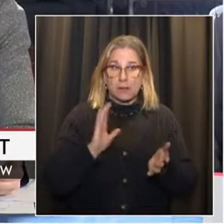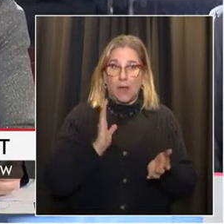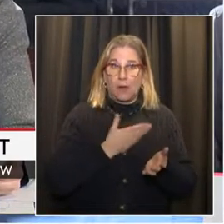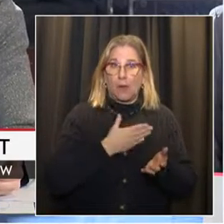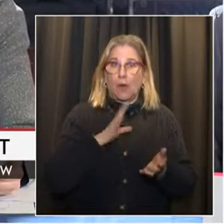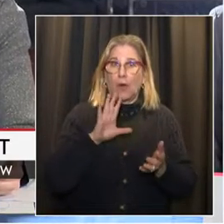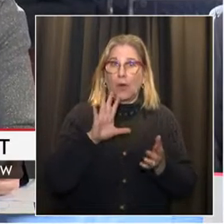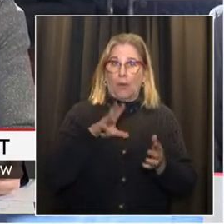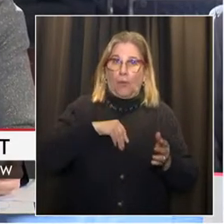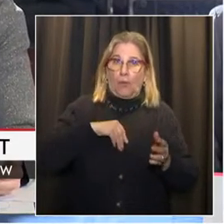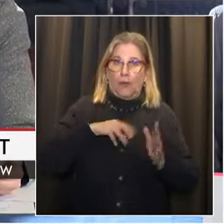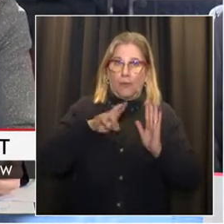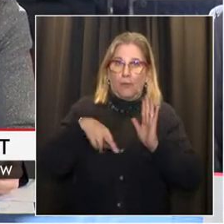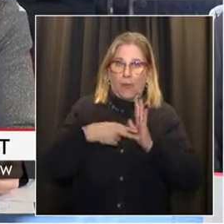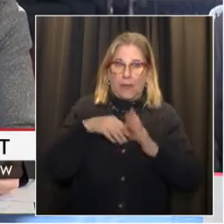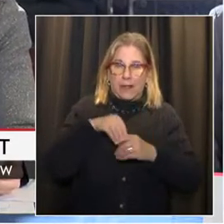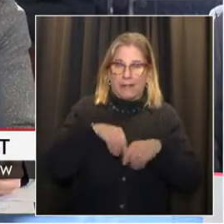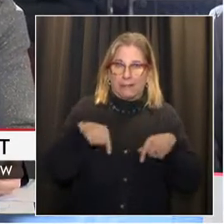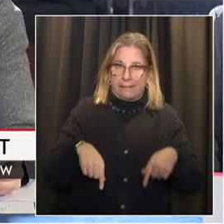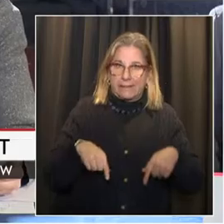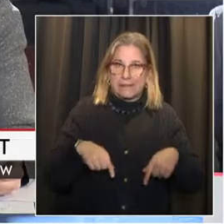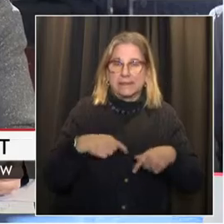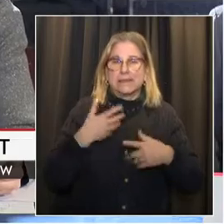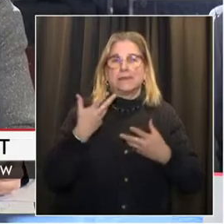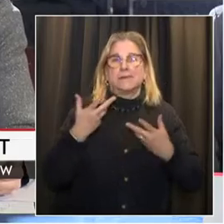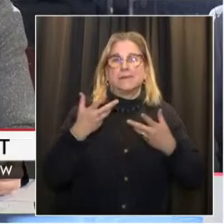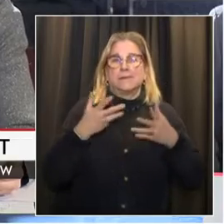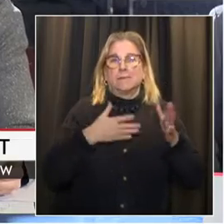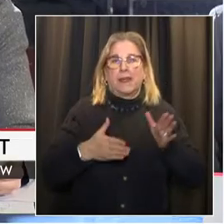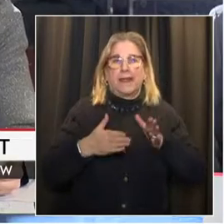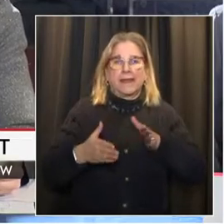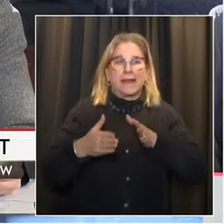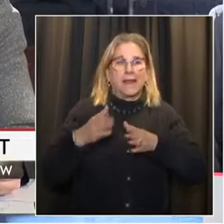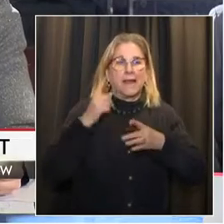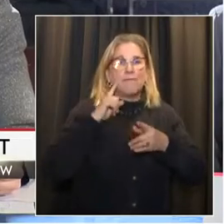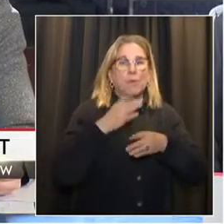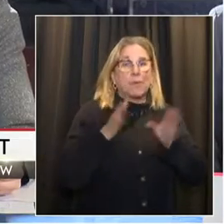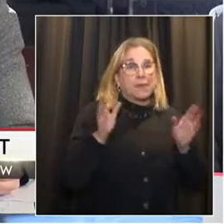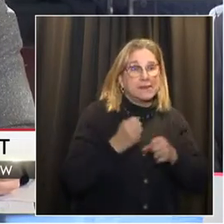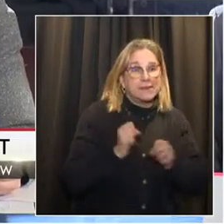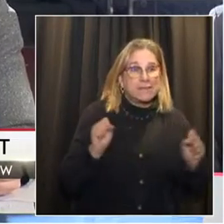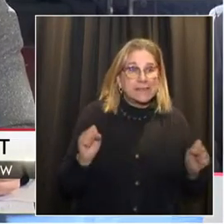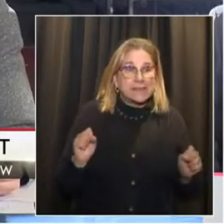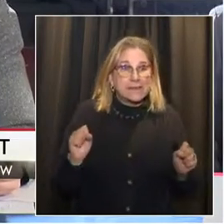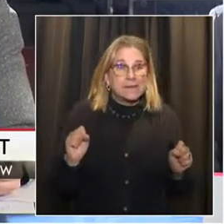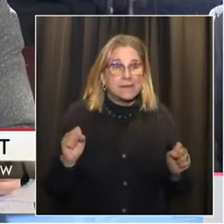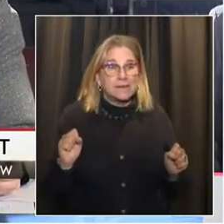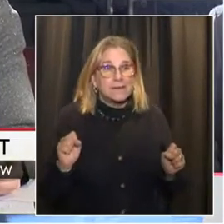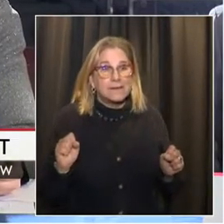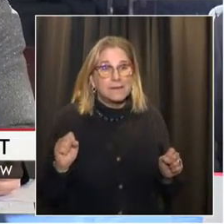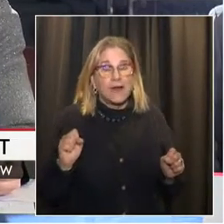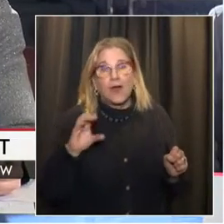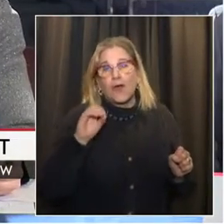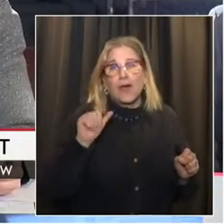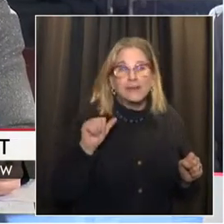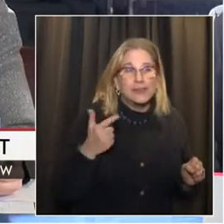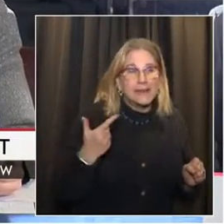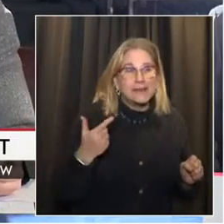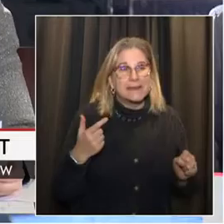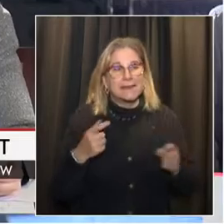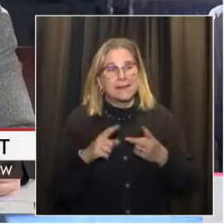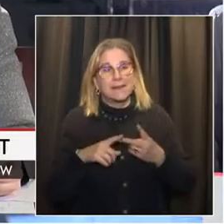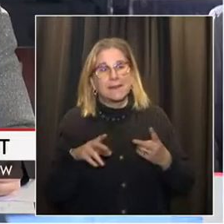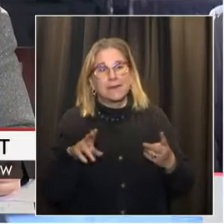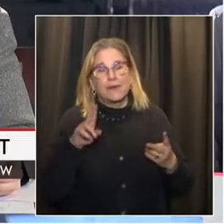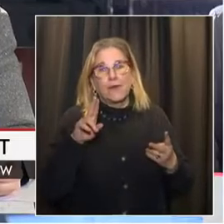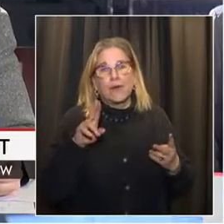of great news lately, but I think even the phraseology of OAG and USAO discredit DFS versus DFS